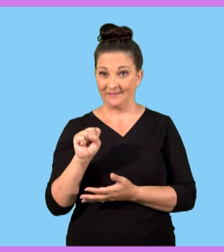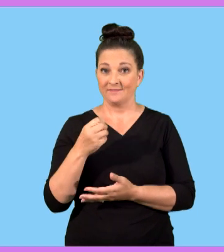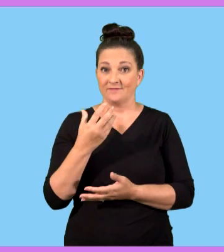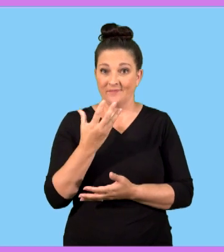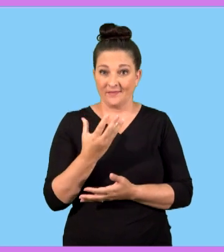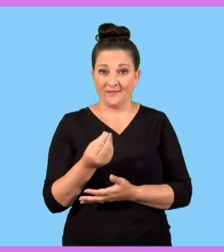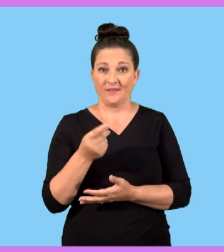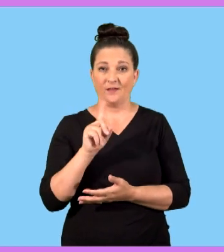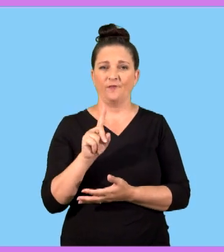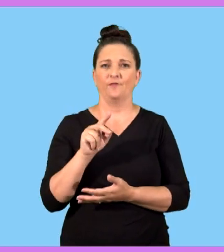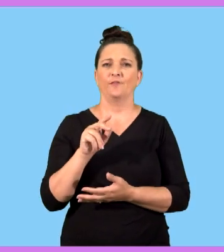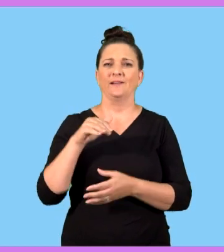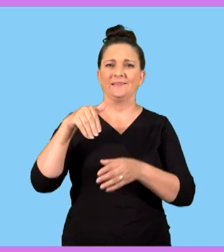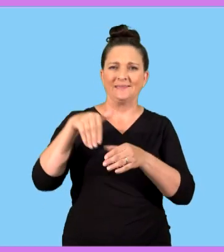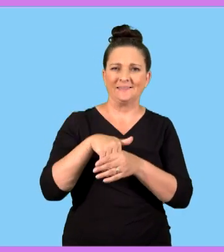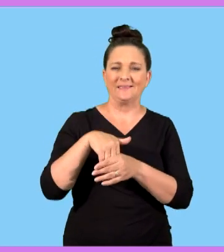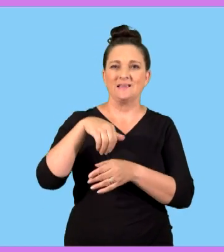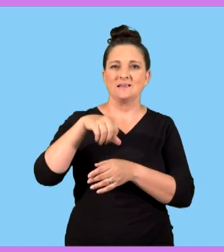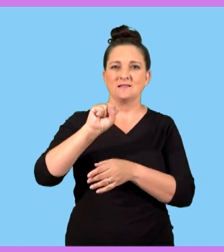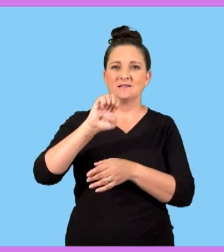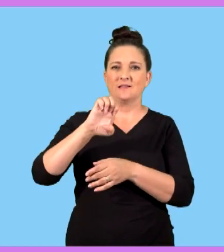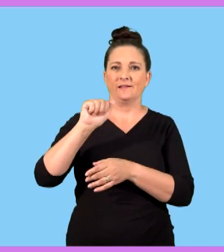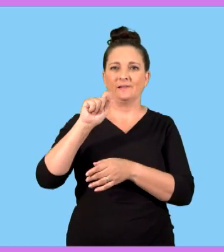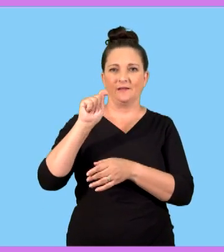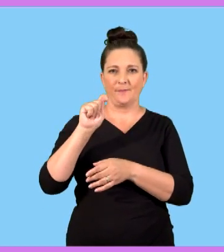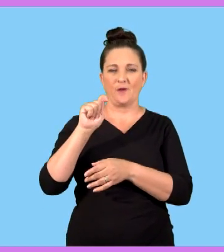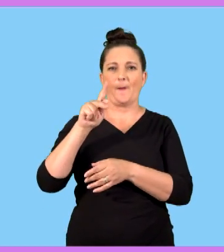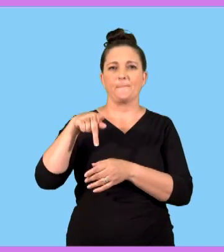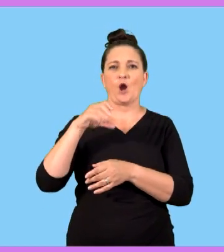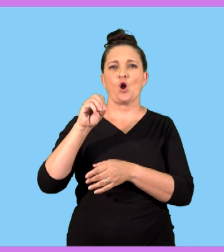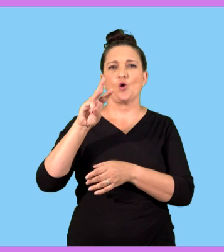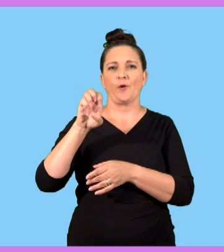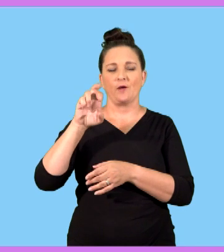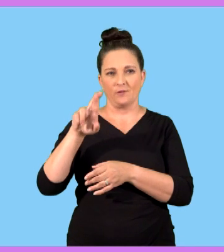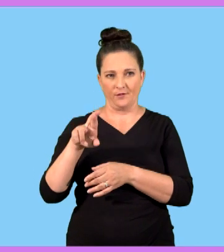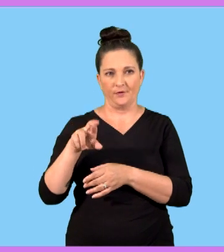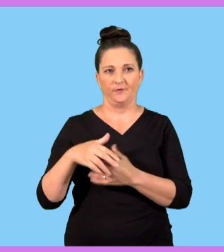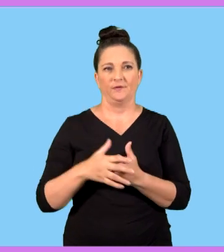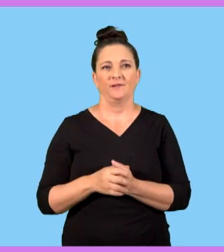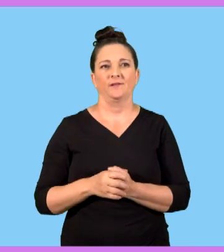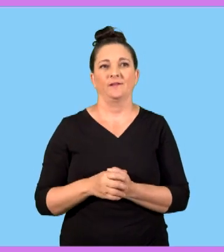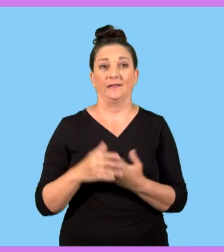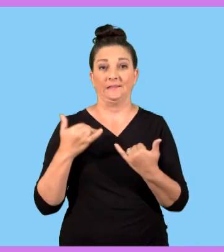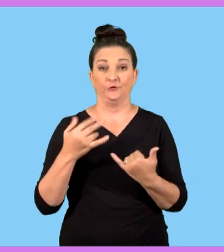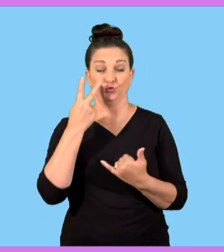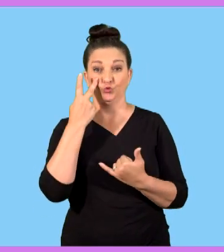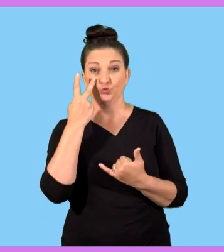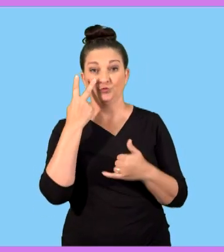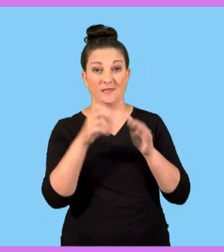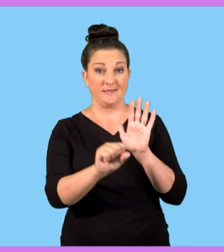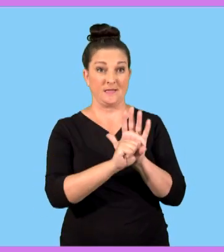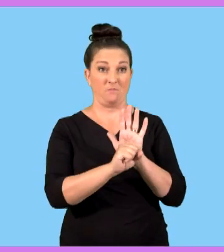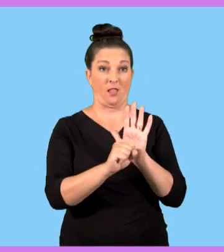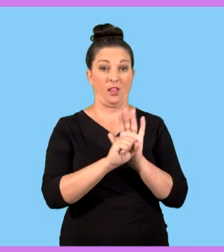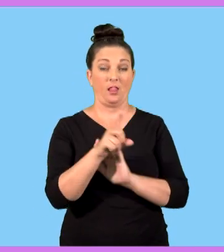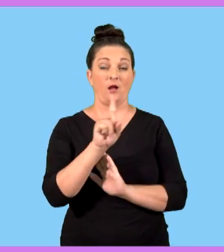be economy plus, right? And then we are focusing on in-seat power. There is our in-seat